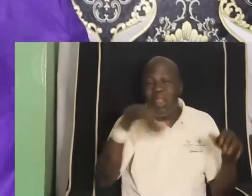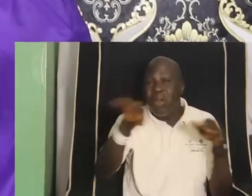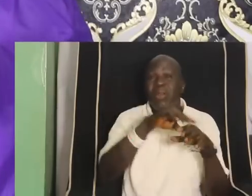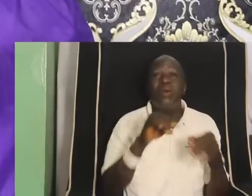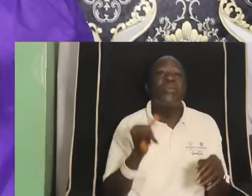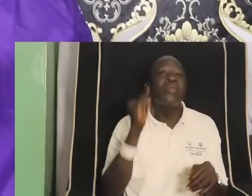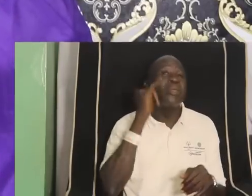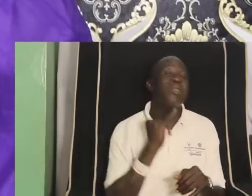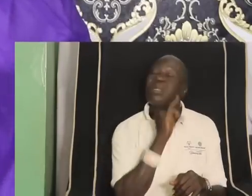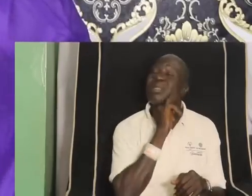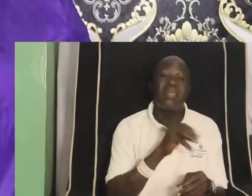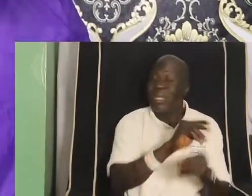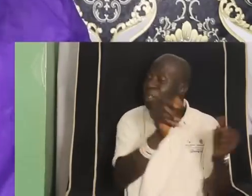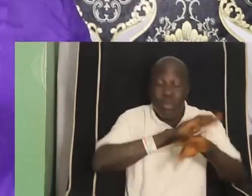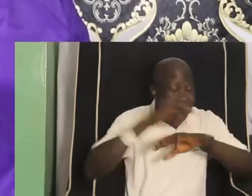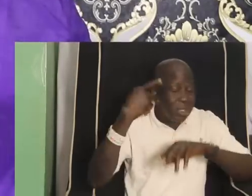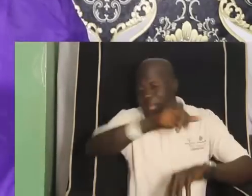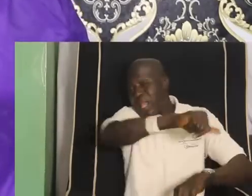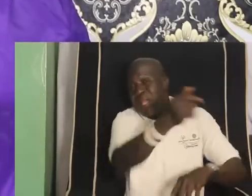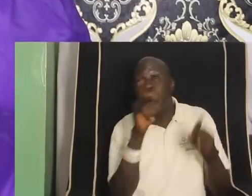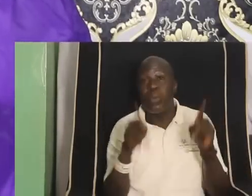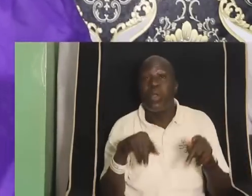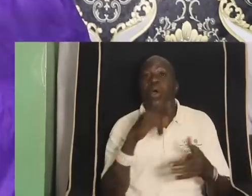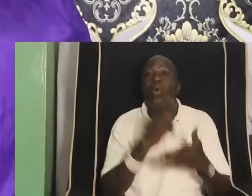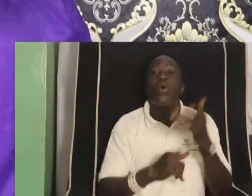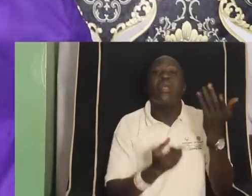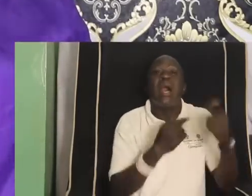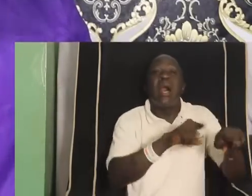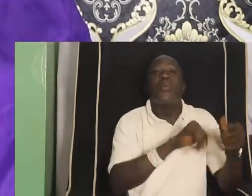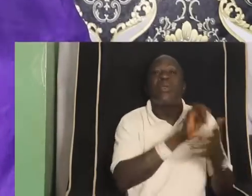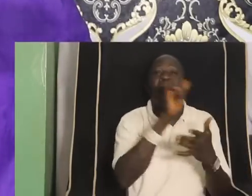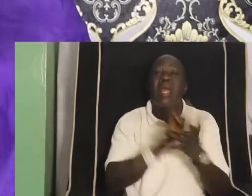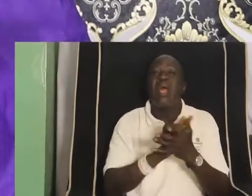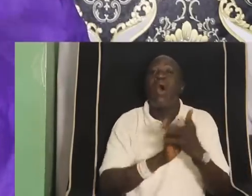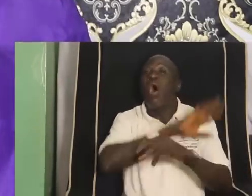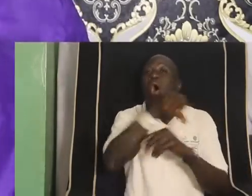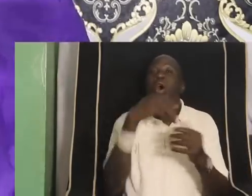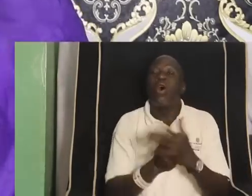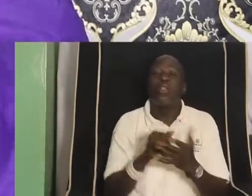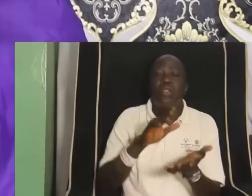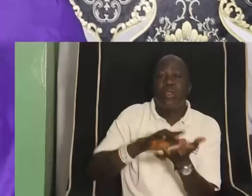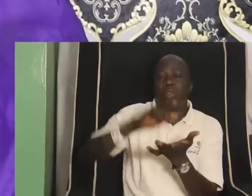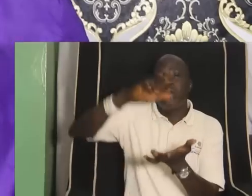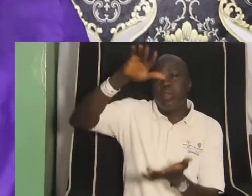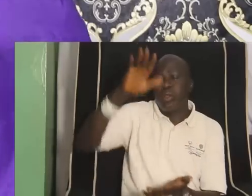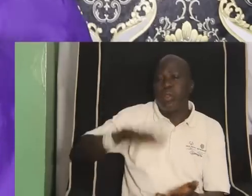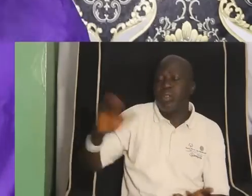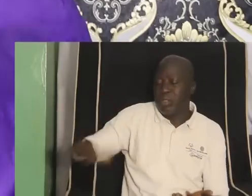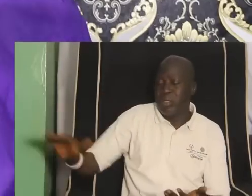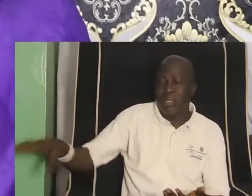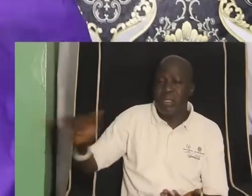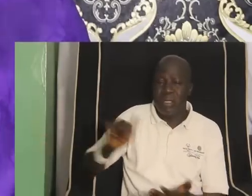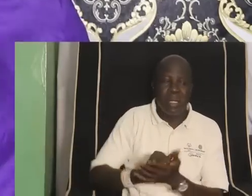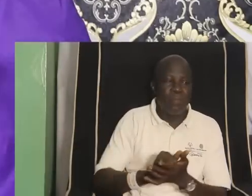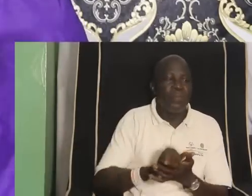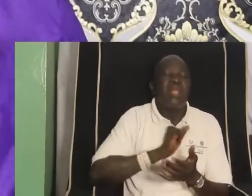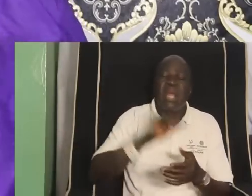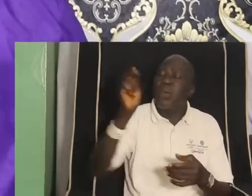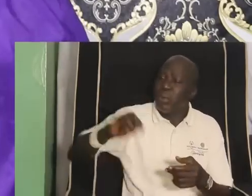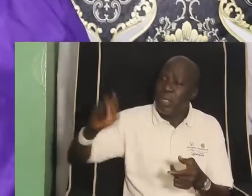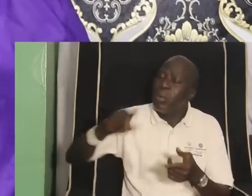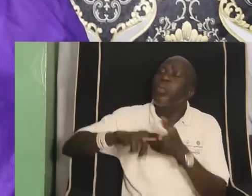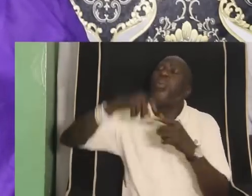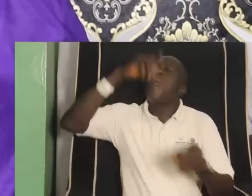say something. E to man se mi lele yo. What is happening is this? Eyan mo ologun e gba mi daada. So do mi le fun. Ti mo ta gboro gbadura